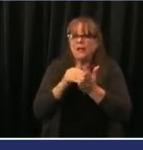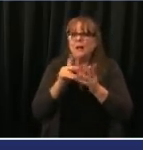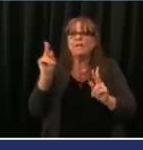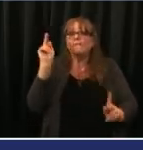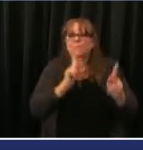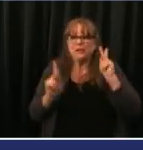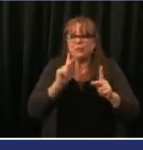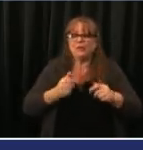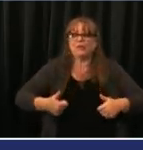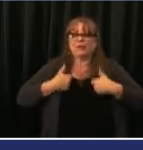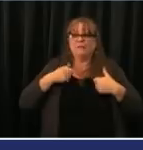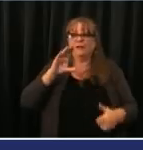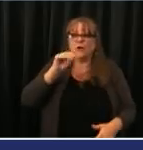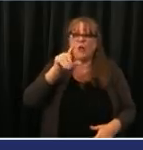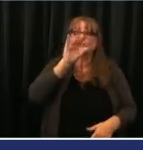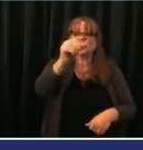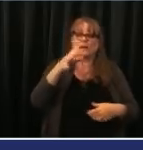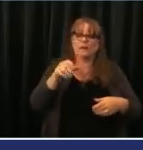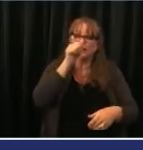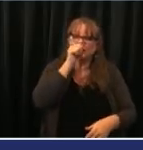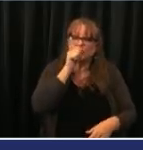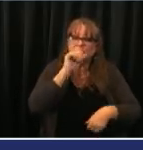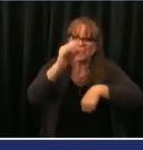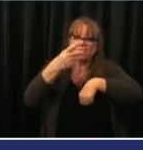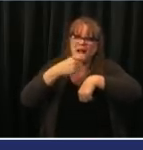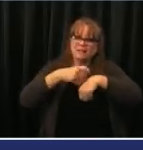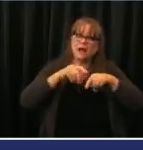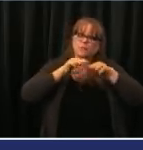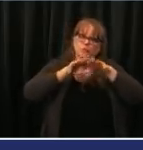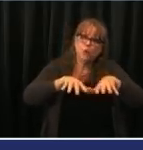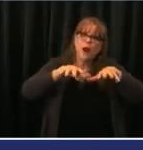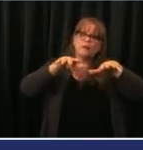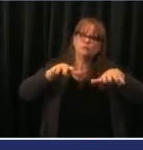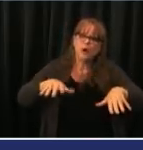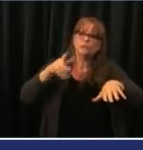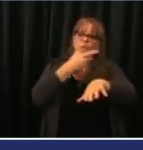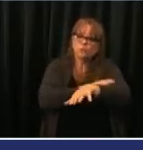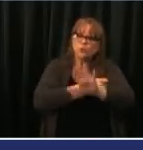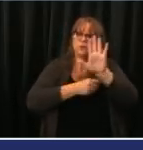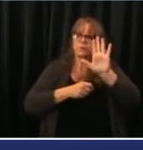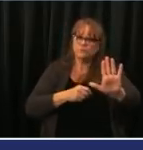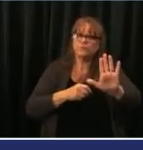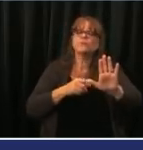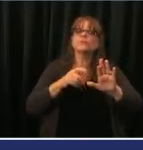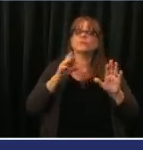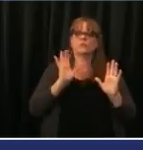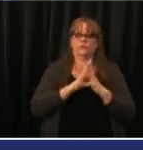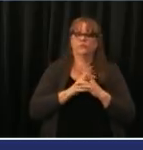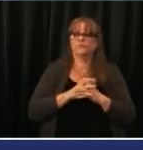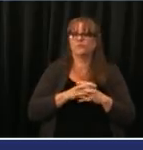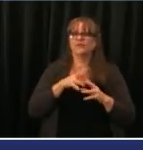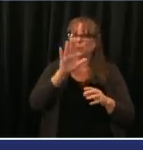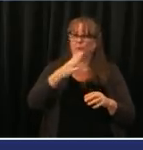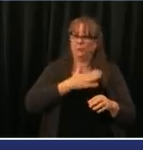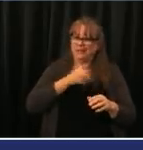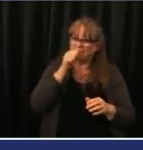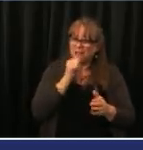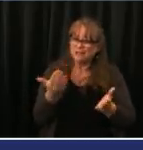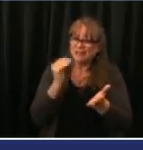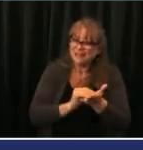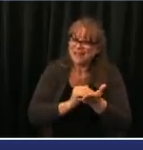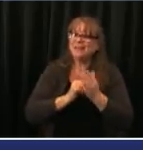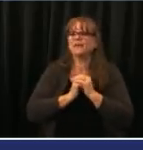to be patient before we can expand access to the general public. Next slide. So this last slide I showed